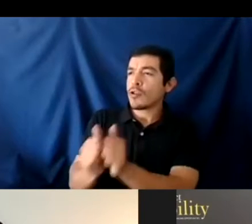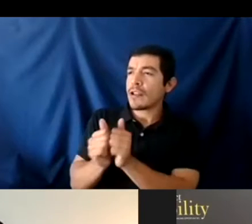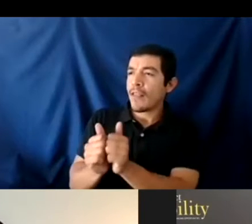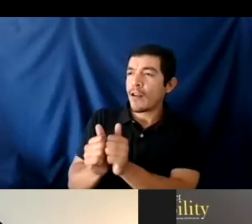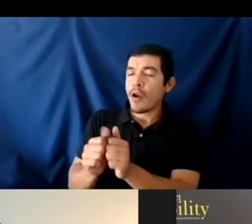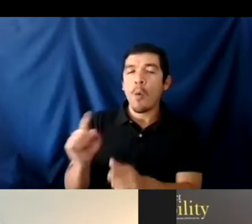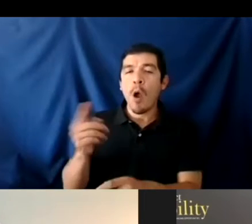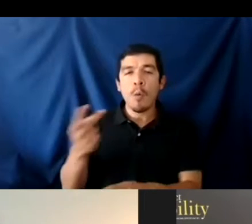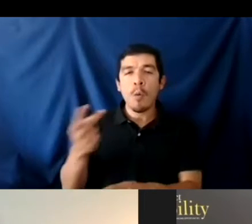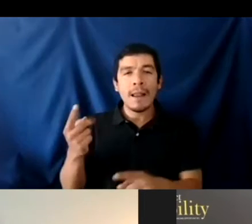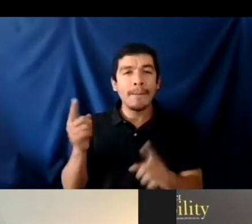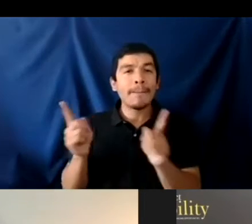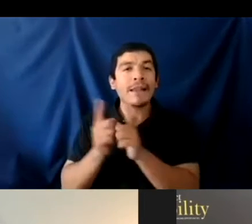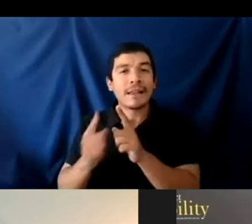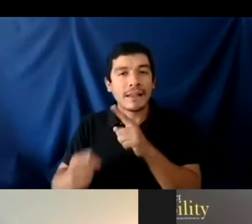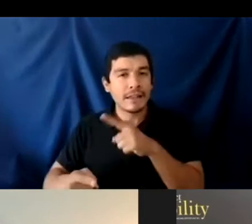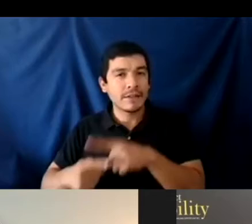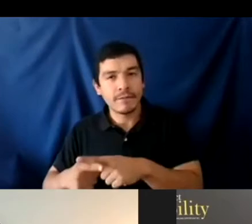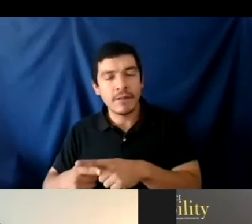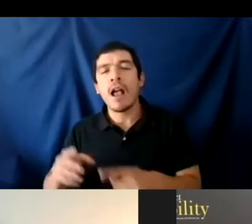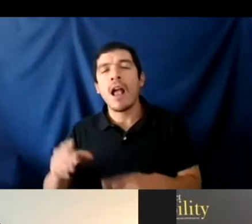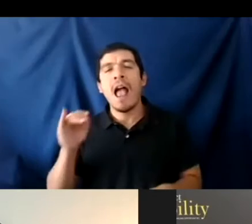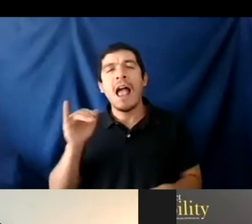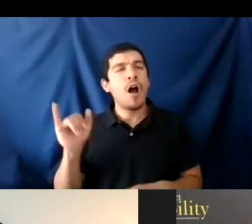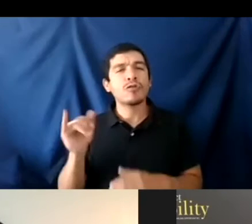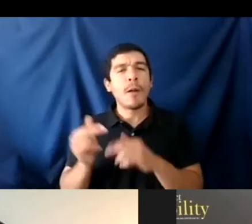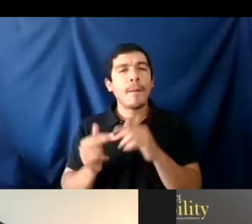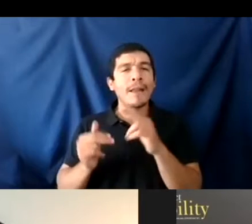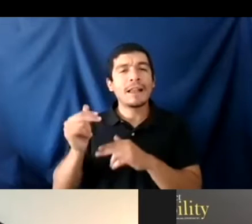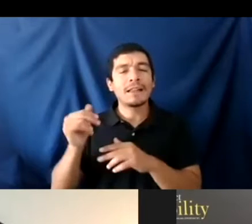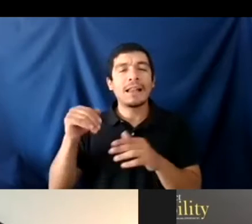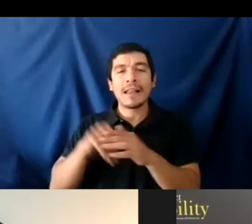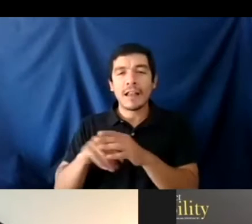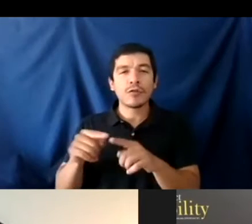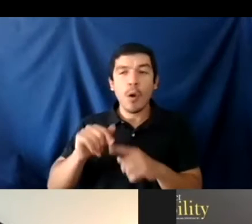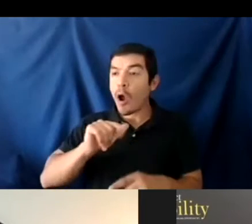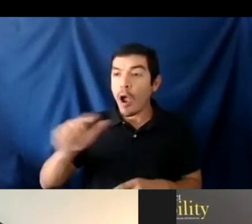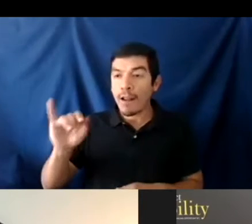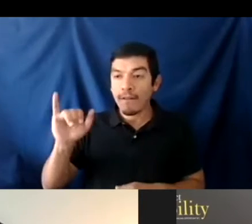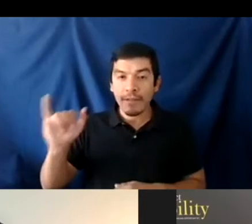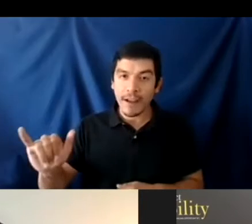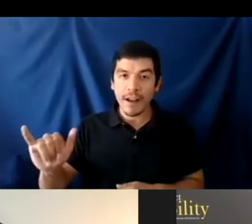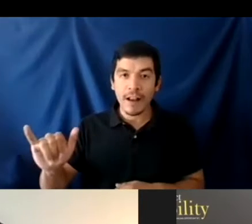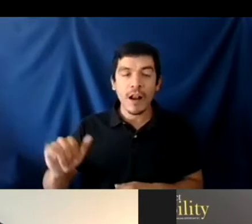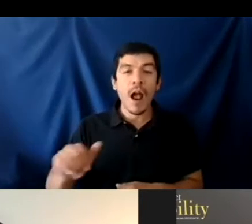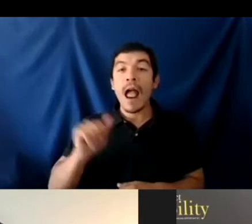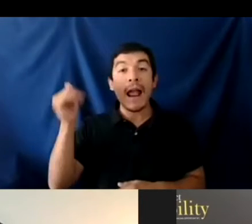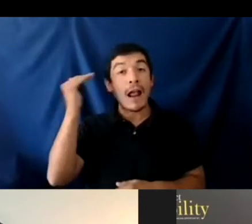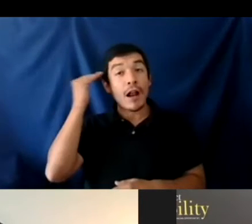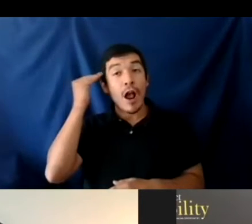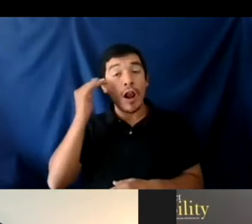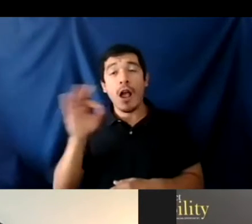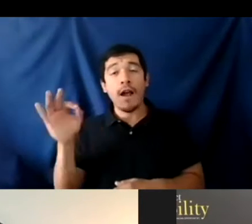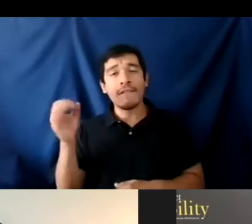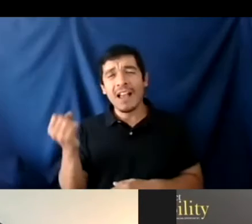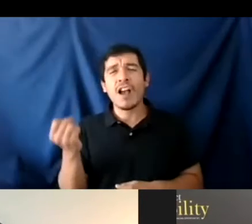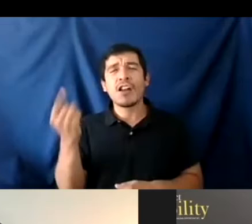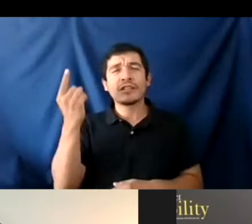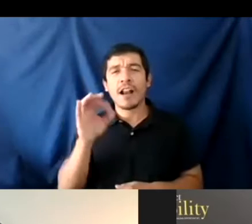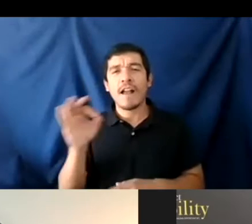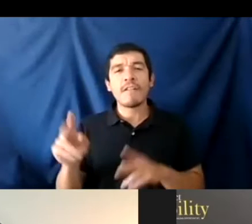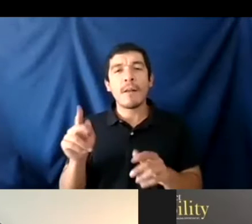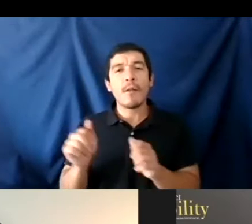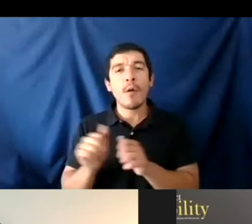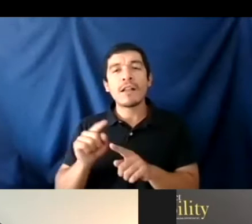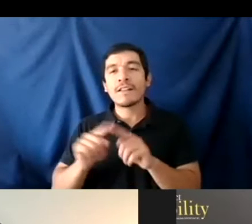we can. And in doing that, also building into all of that a knowledge of and understanding of people with